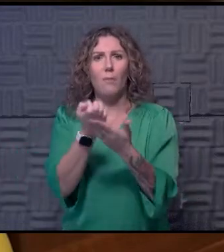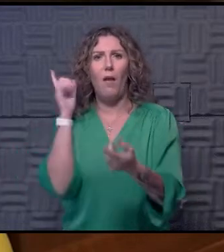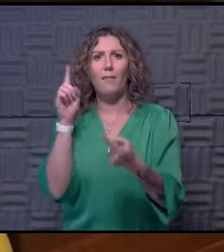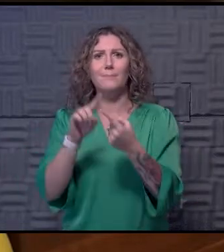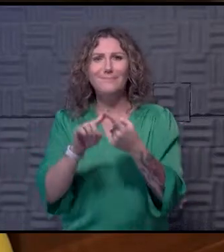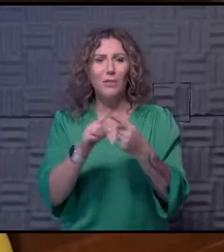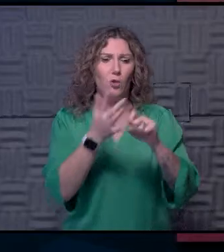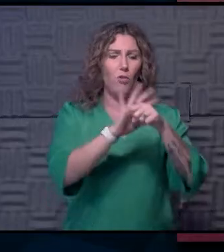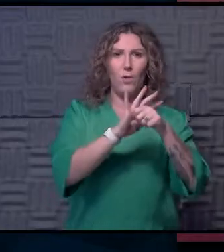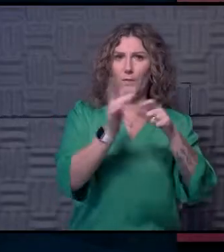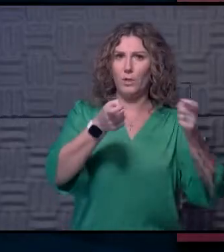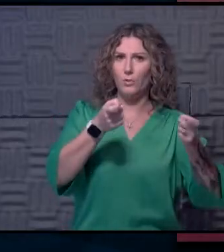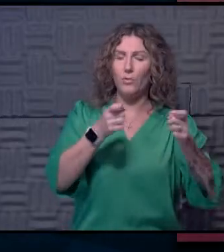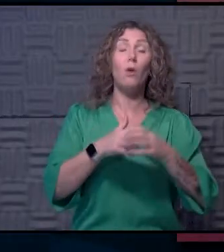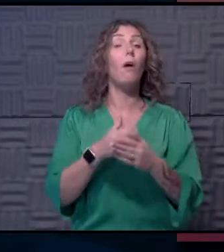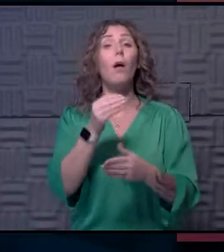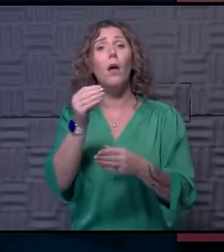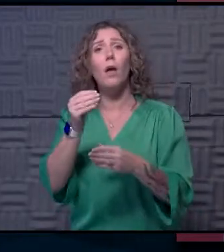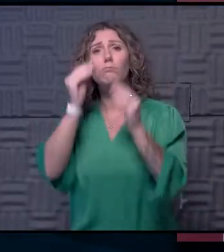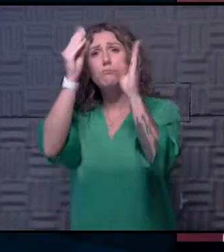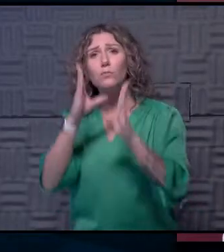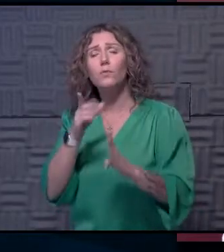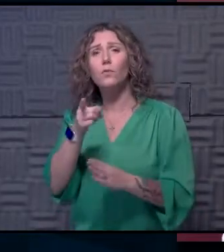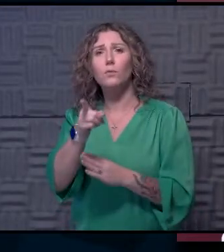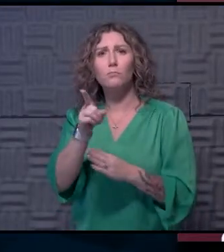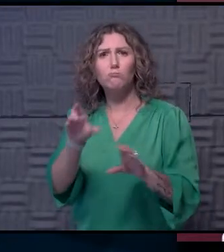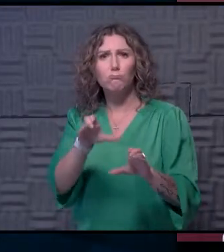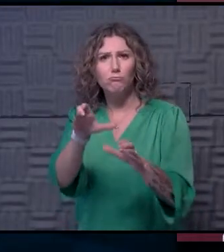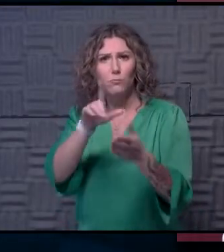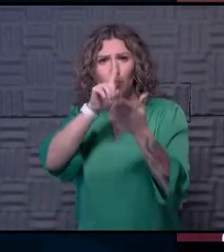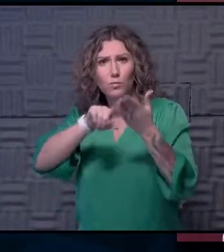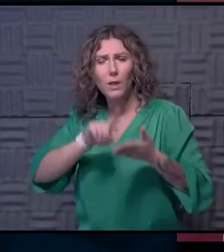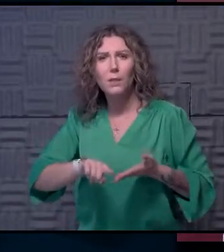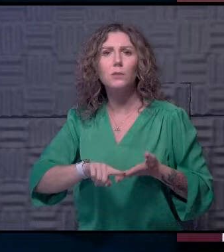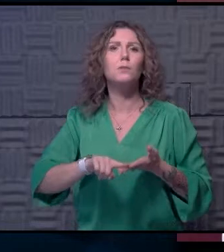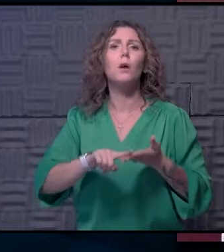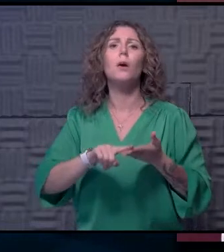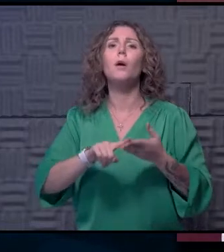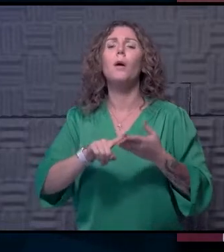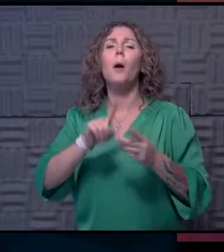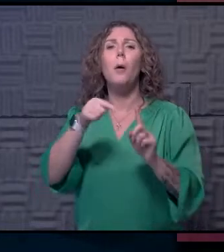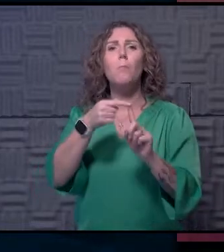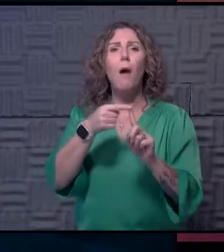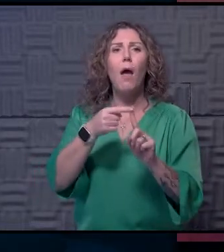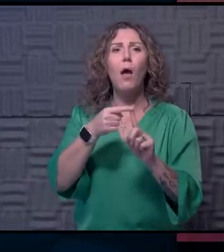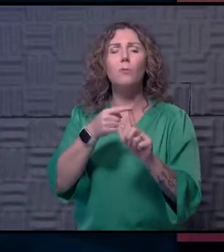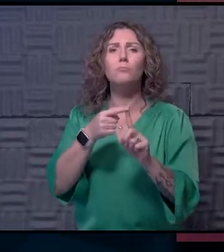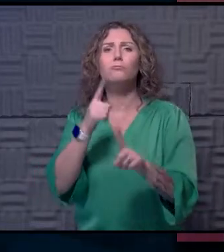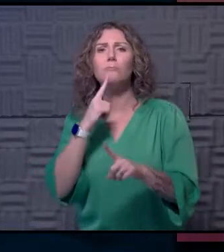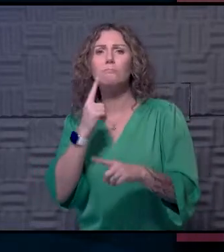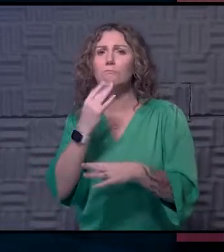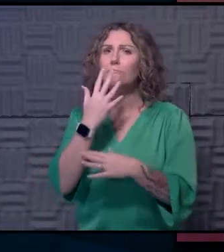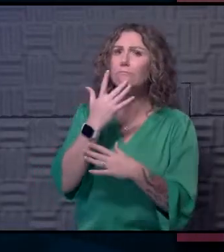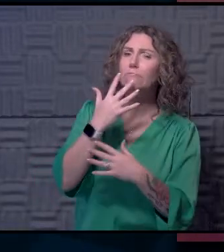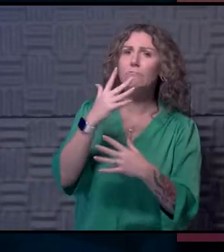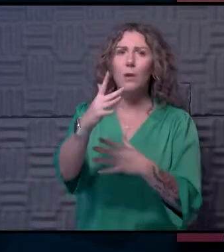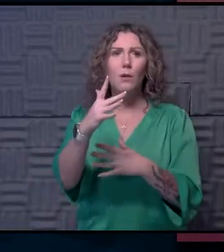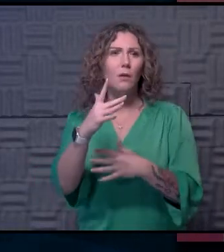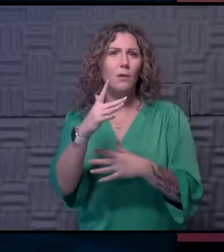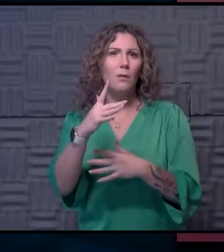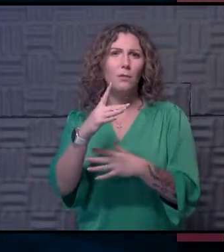control. And Professor, you've also done some research around the racial breakdown in NIH research